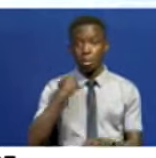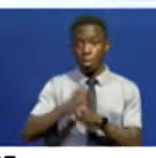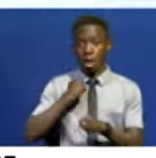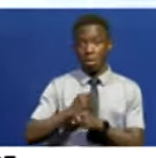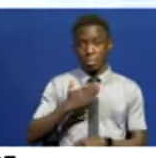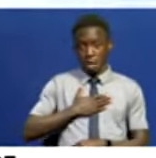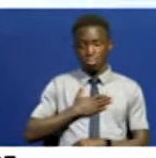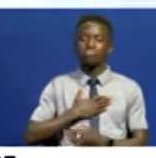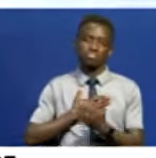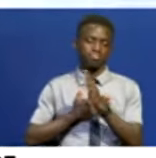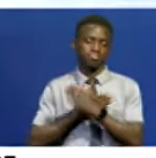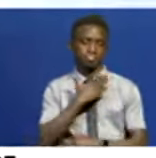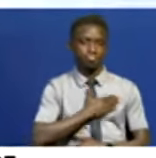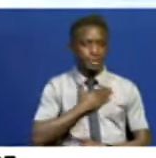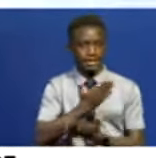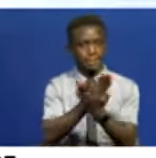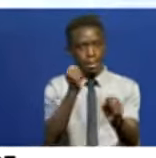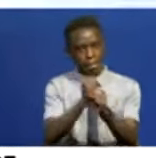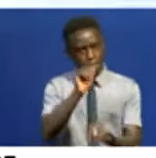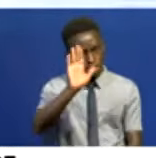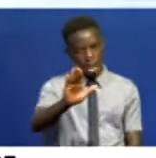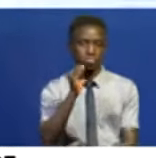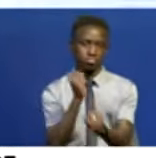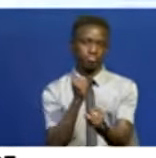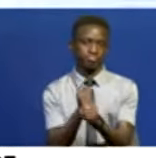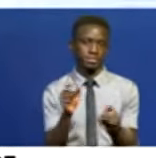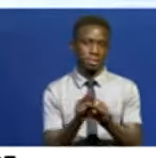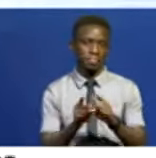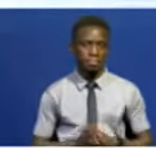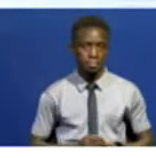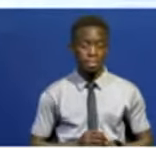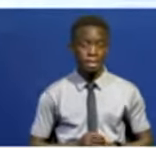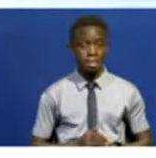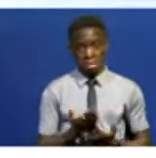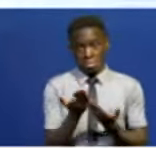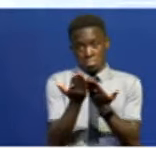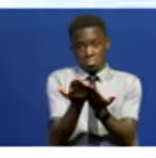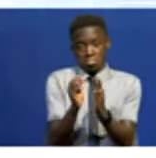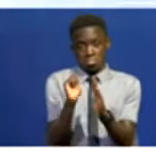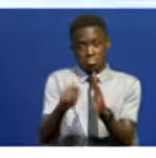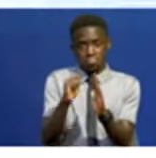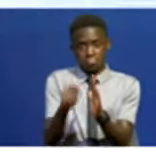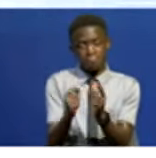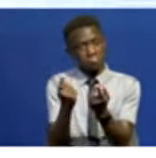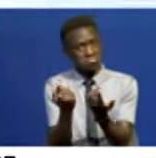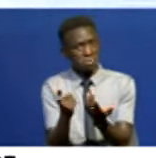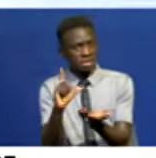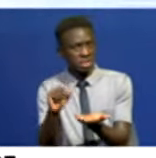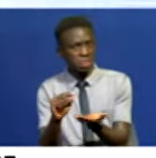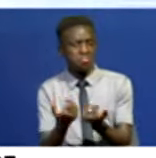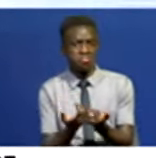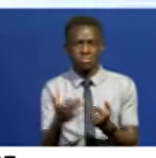yours. You manufacture affordably, you hire the many Kenyans that